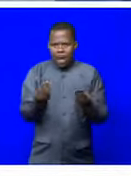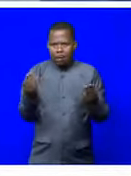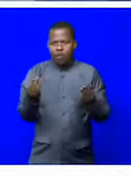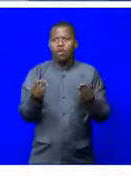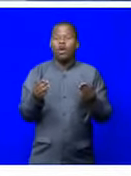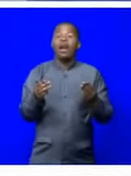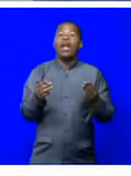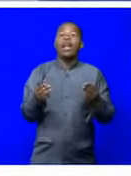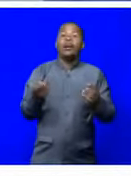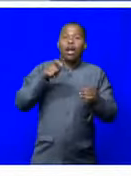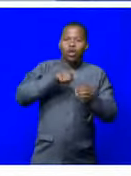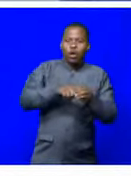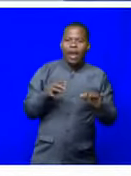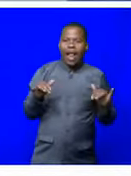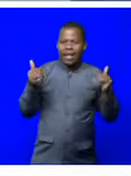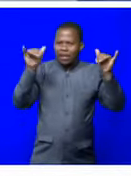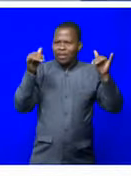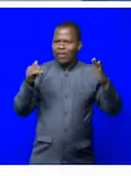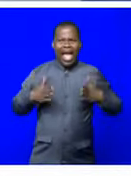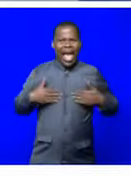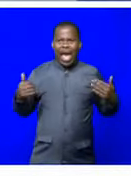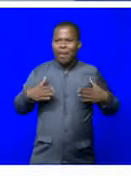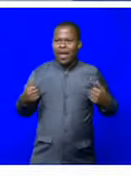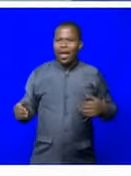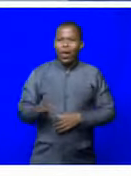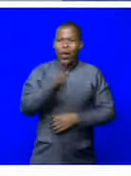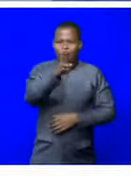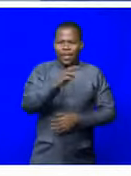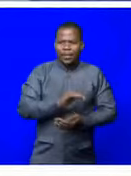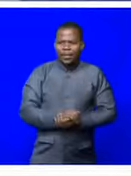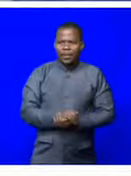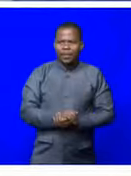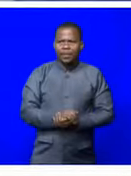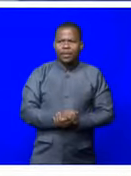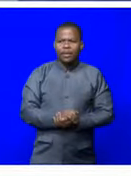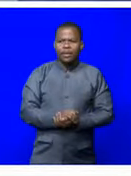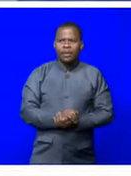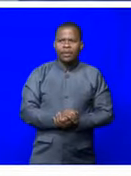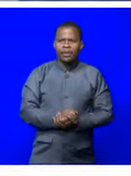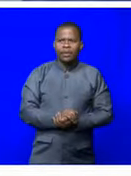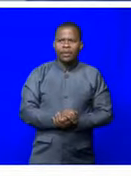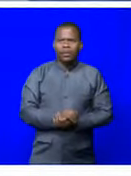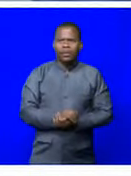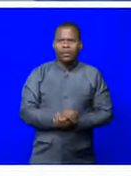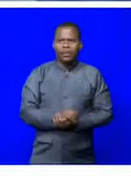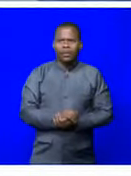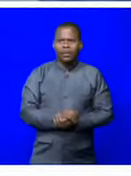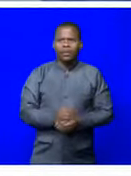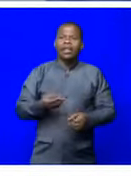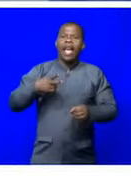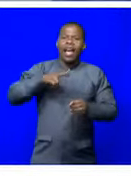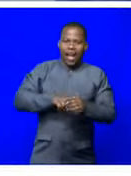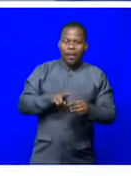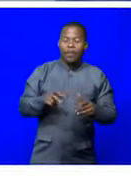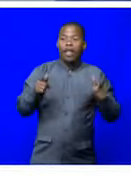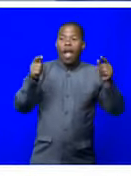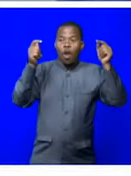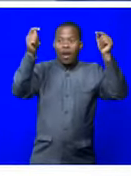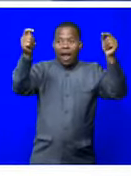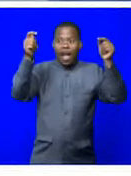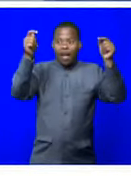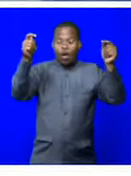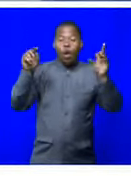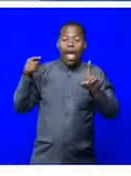bakholwe. Namuhla besiphumile sikhanekisela esipiki. It's part of our new activations labe